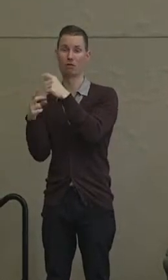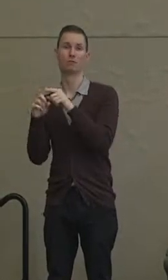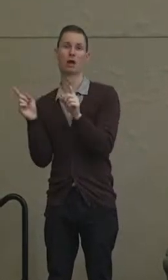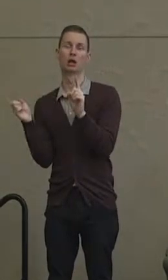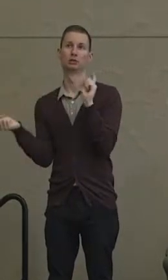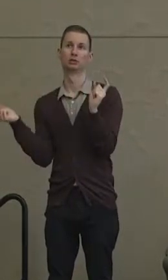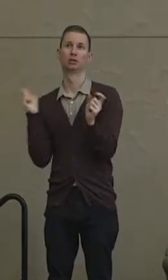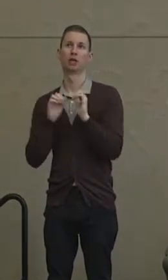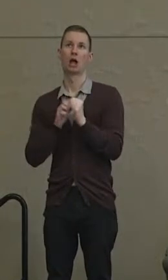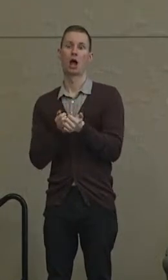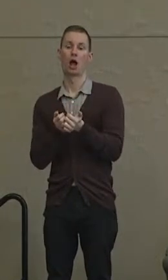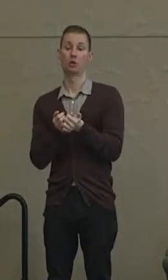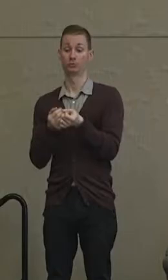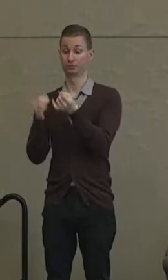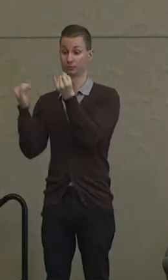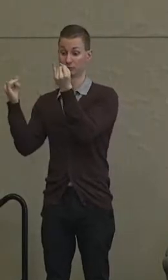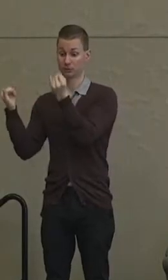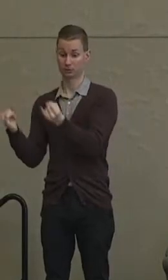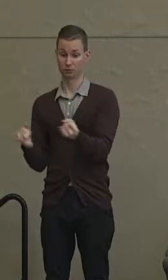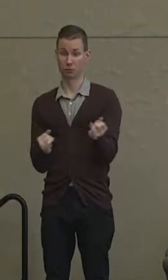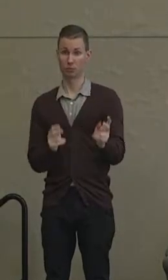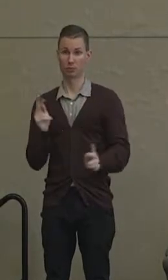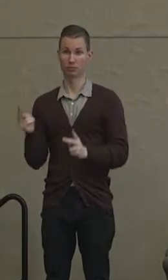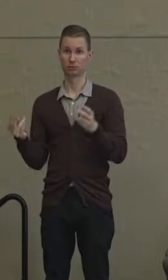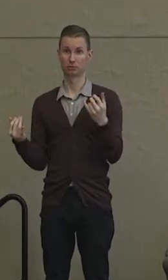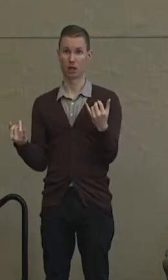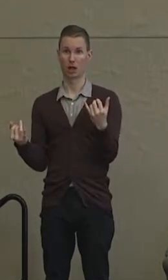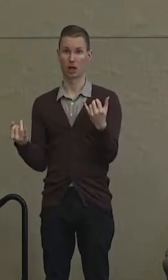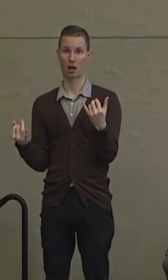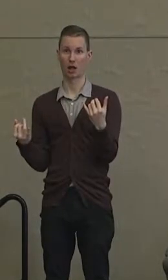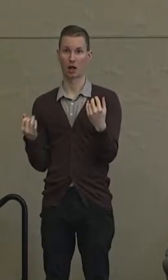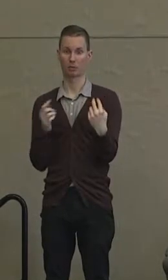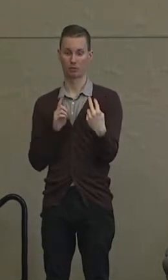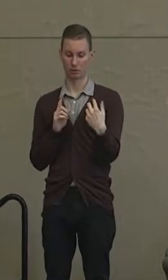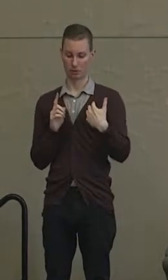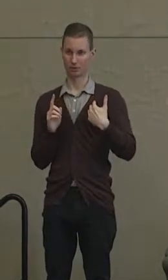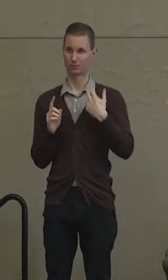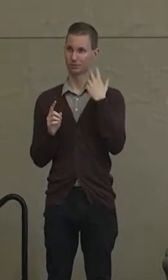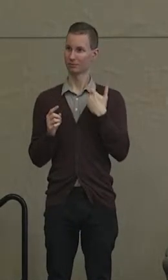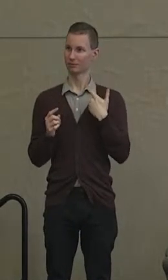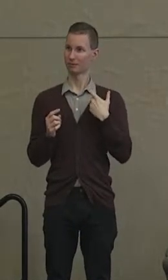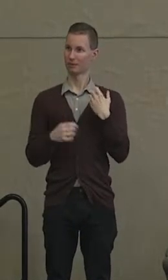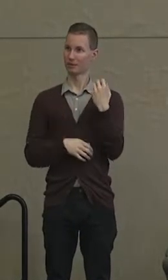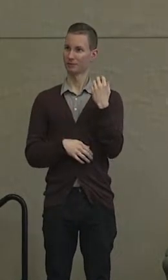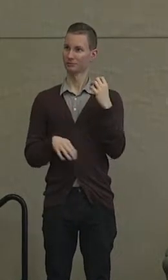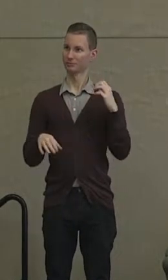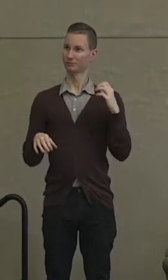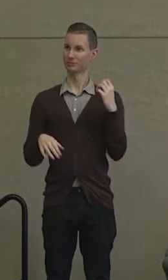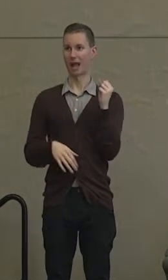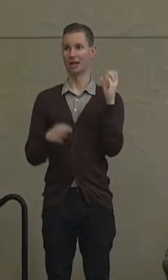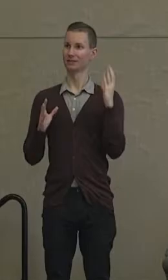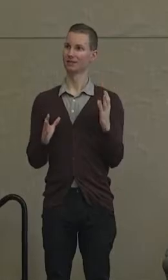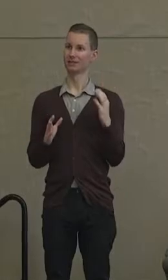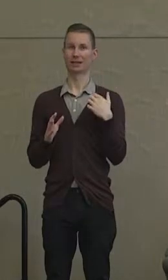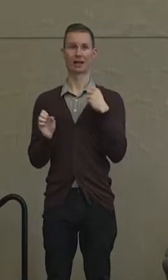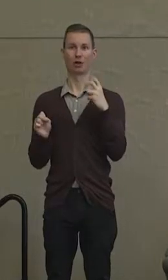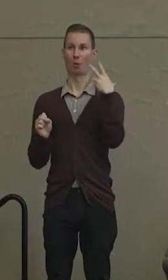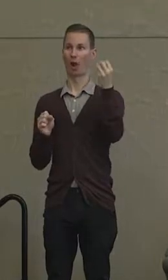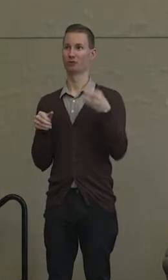it changed how individual people are now seeing themselves as activists, coming into the streets and